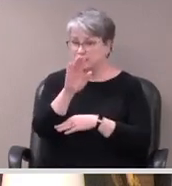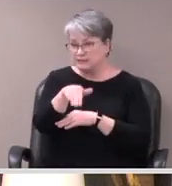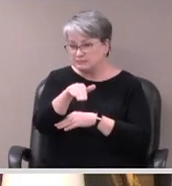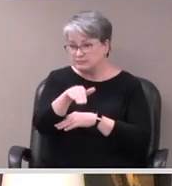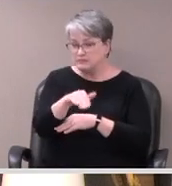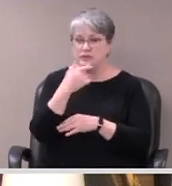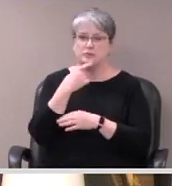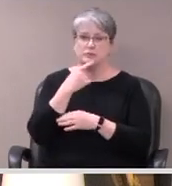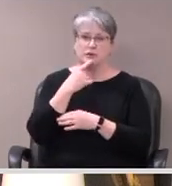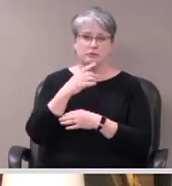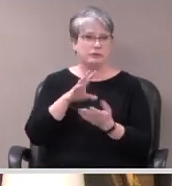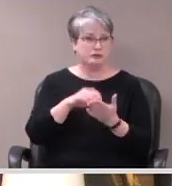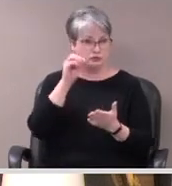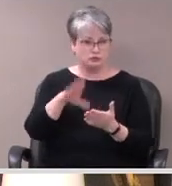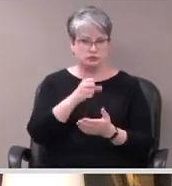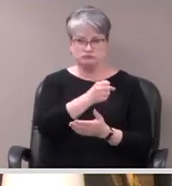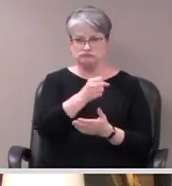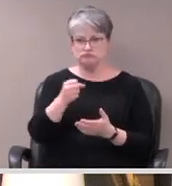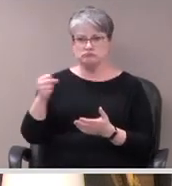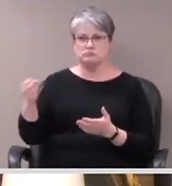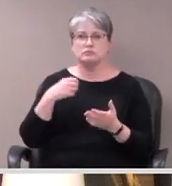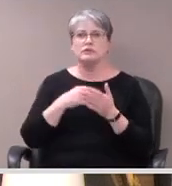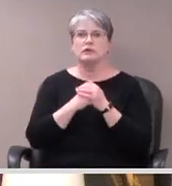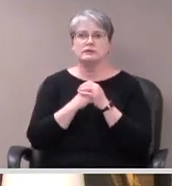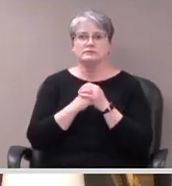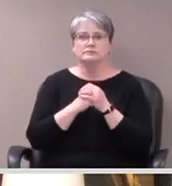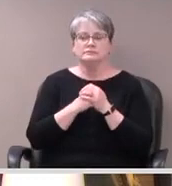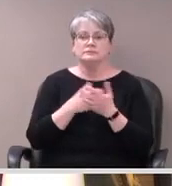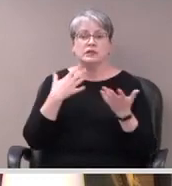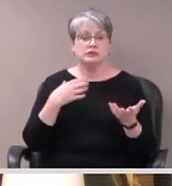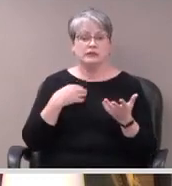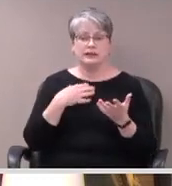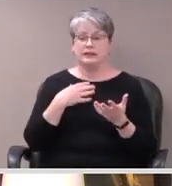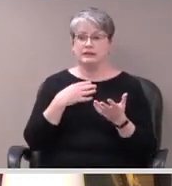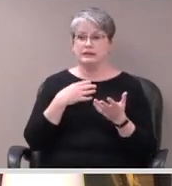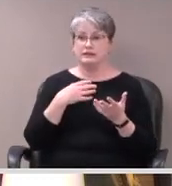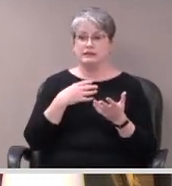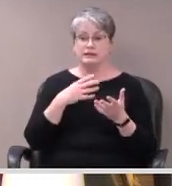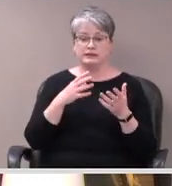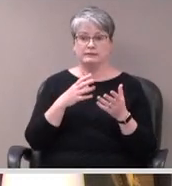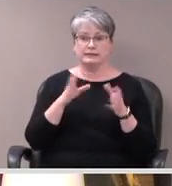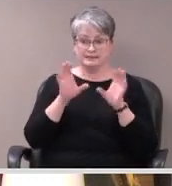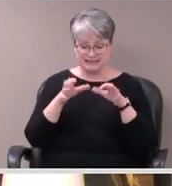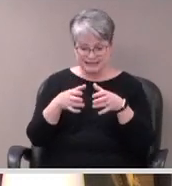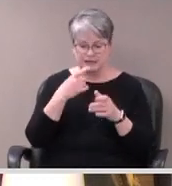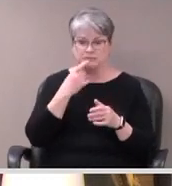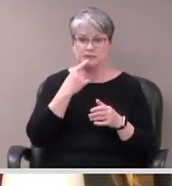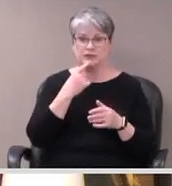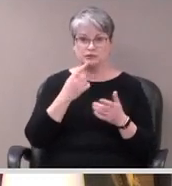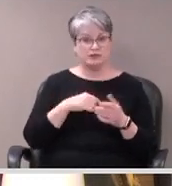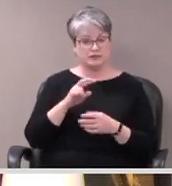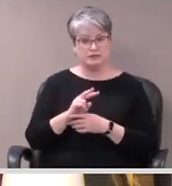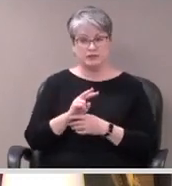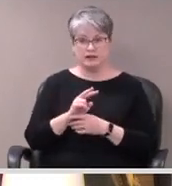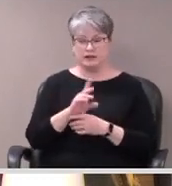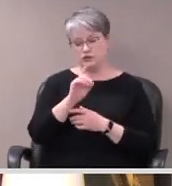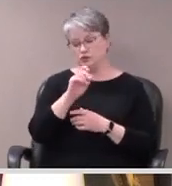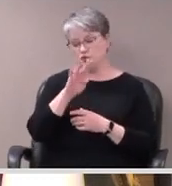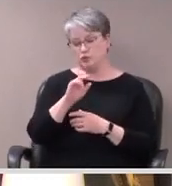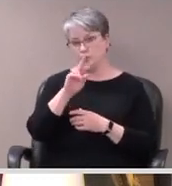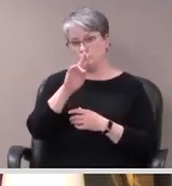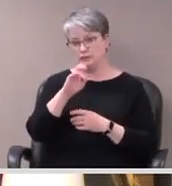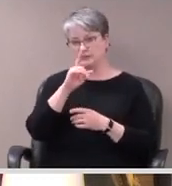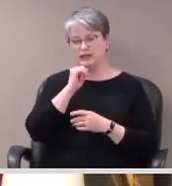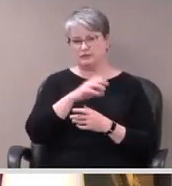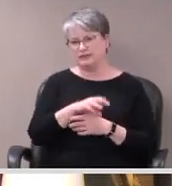this early this evening on student assignment with the board. We have the task force has developed recommendations around a dual resides plan for our